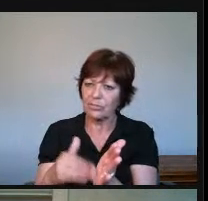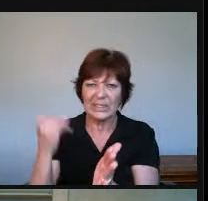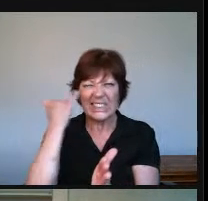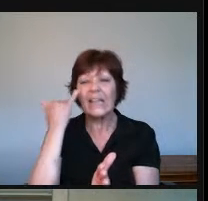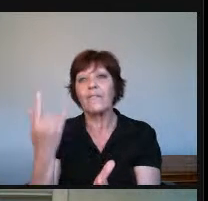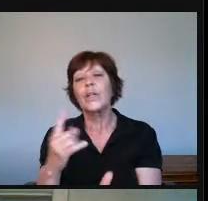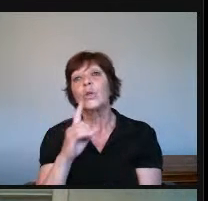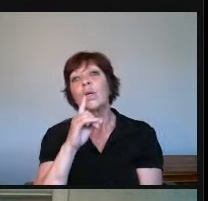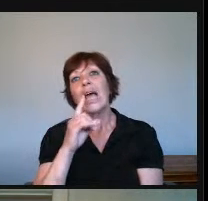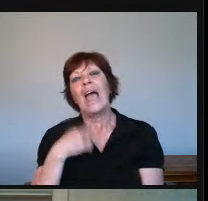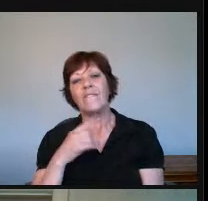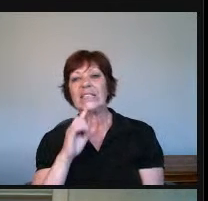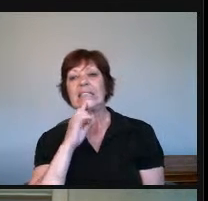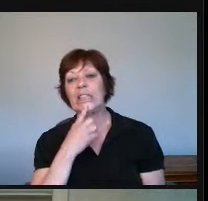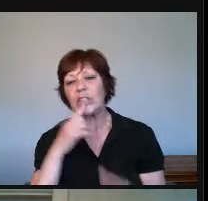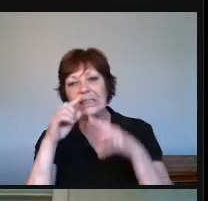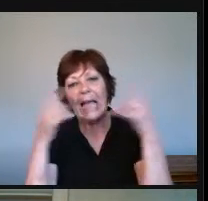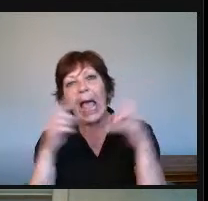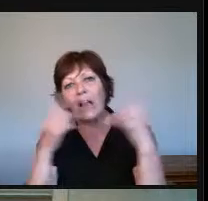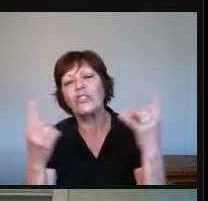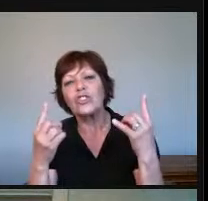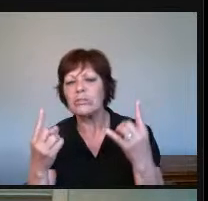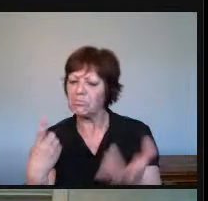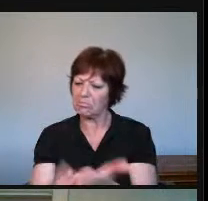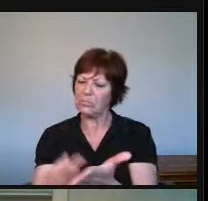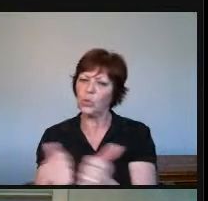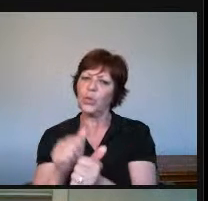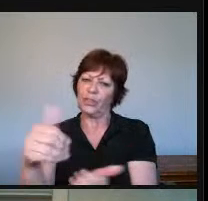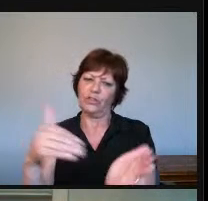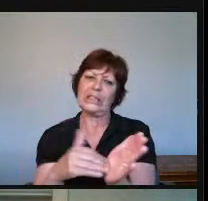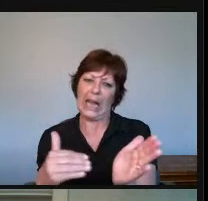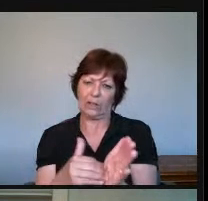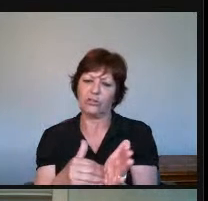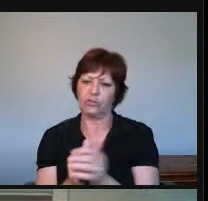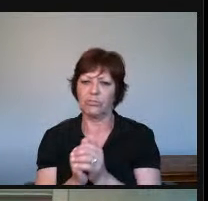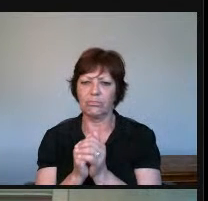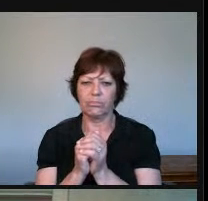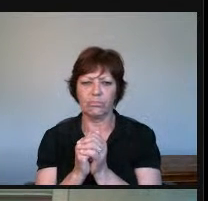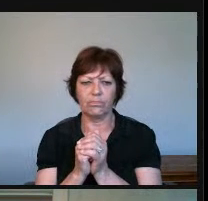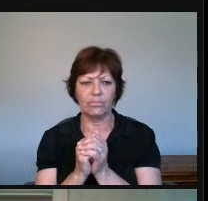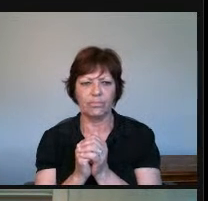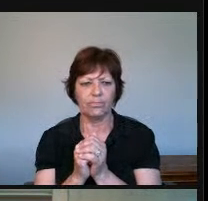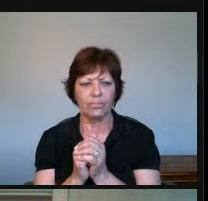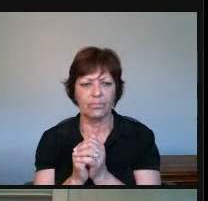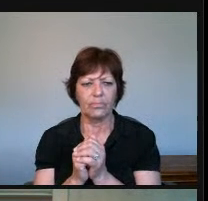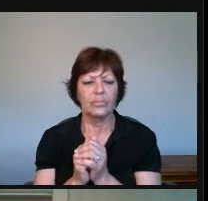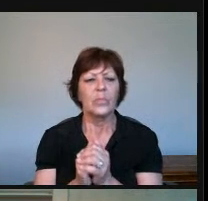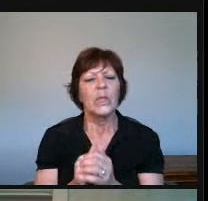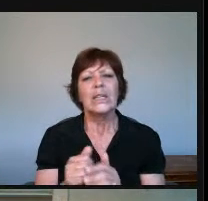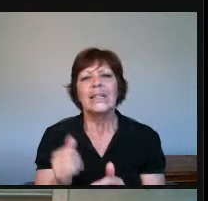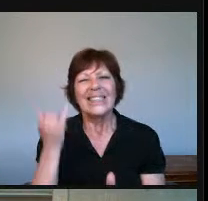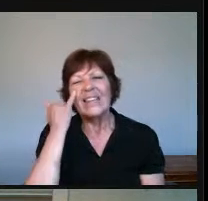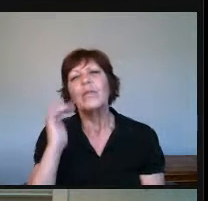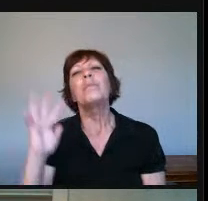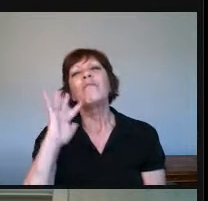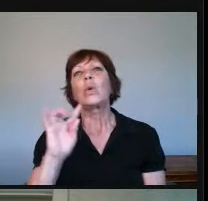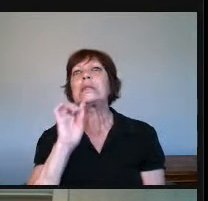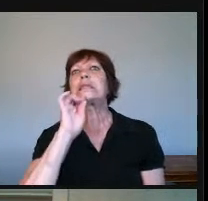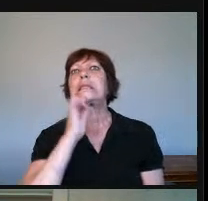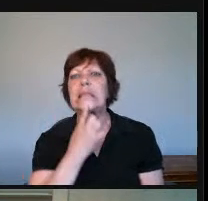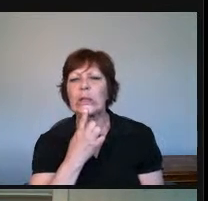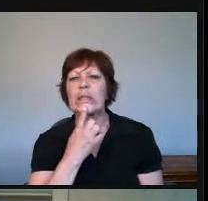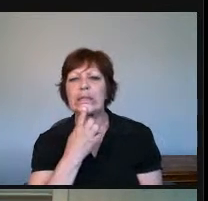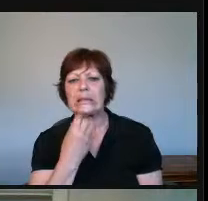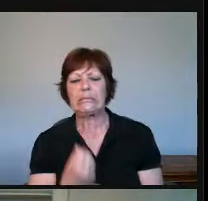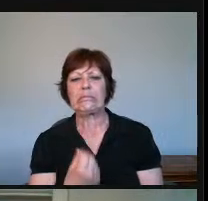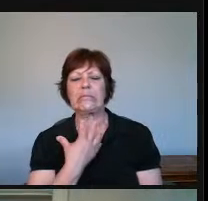major allergies. Certainly anyone who's had a history of reaction, a major anaphylactic reaction to a vaccine, should discuss it